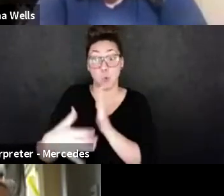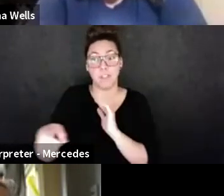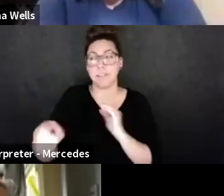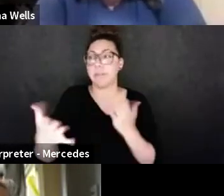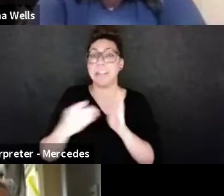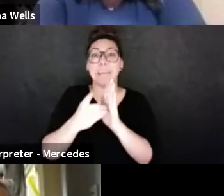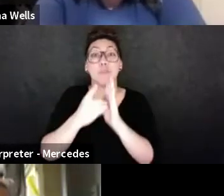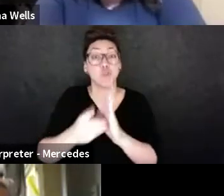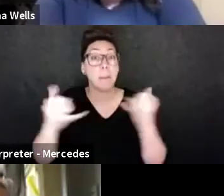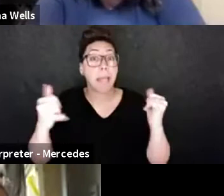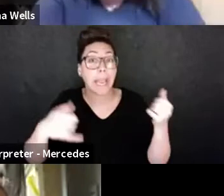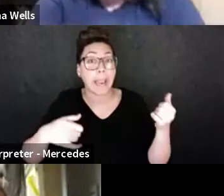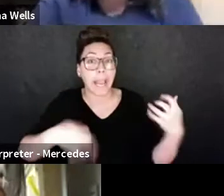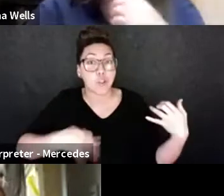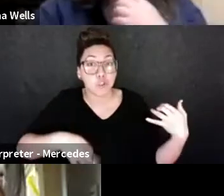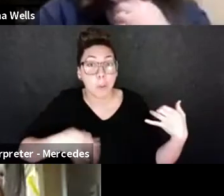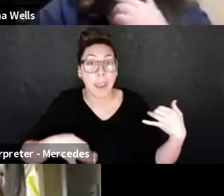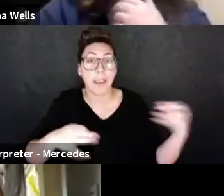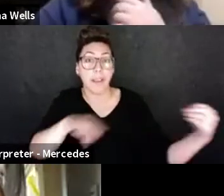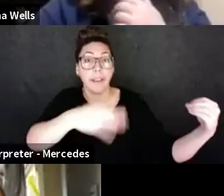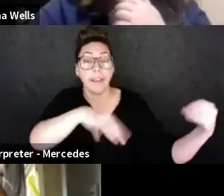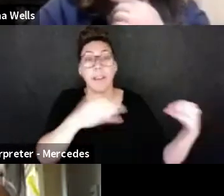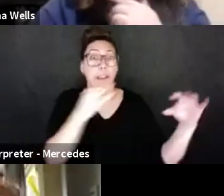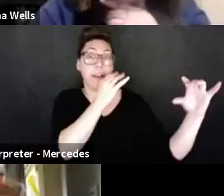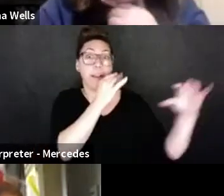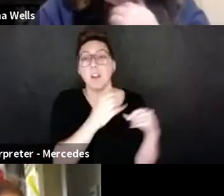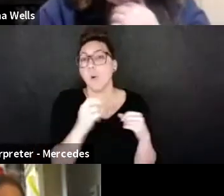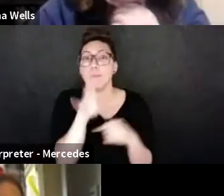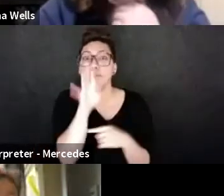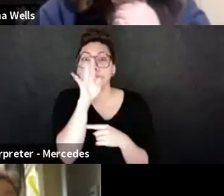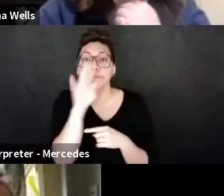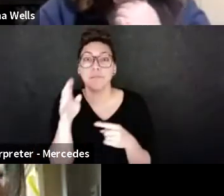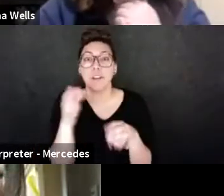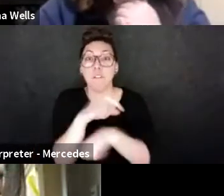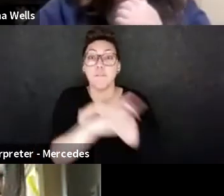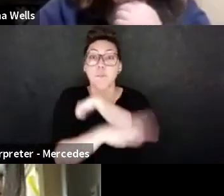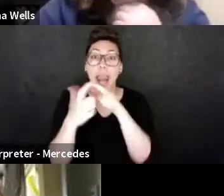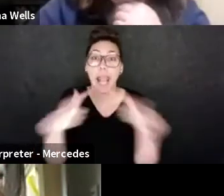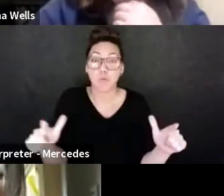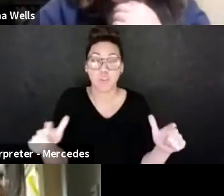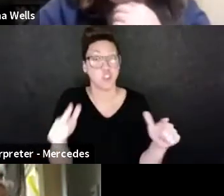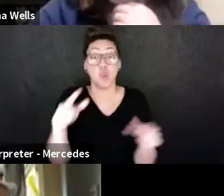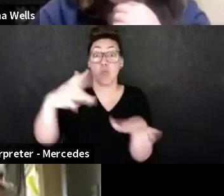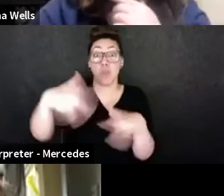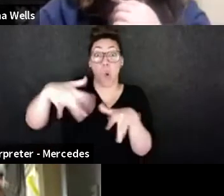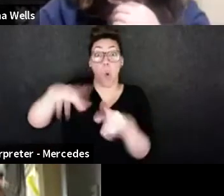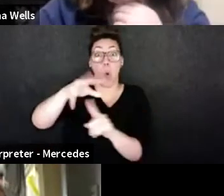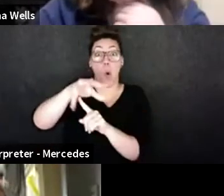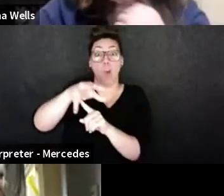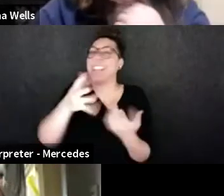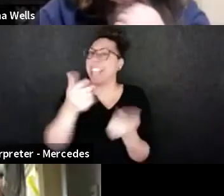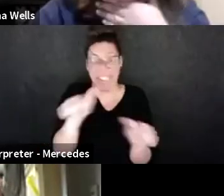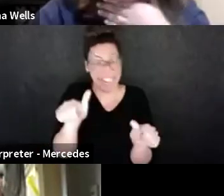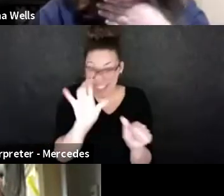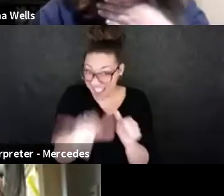instrument or speaking foreign language, to record that, any sort of practicum